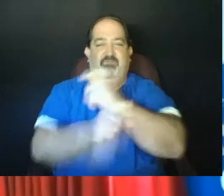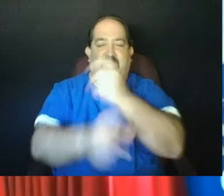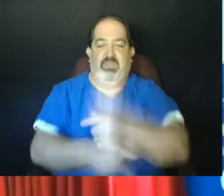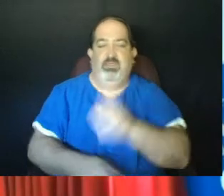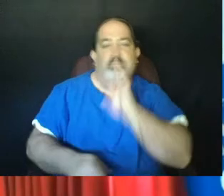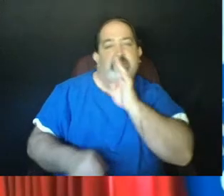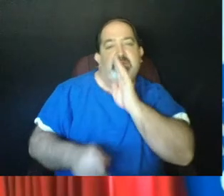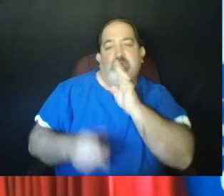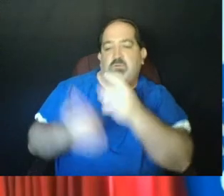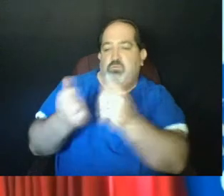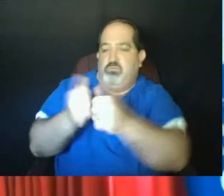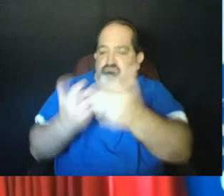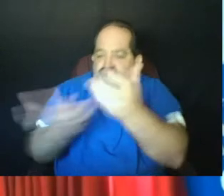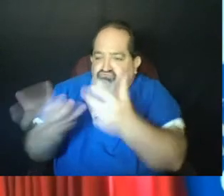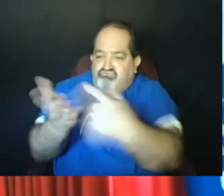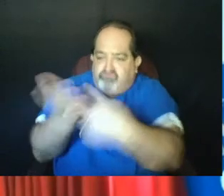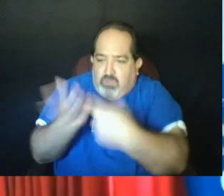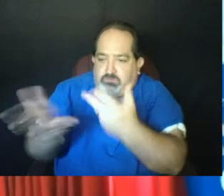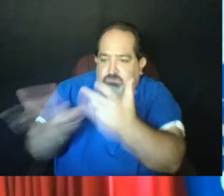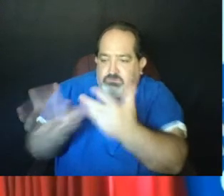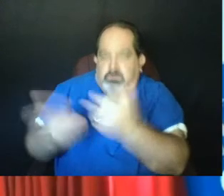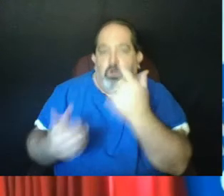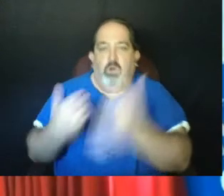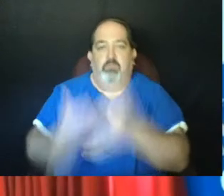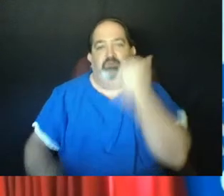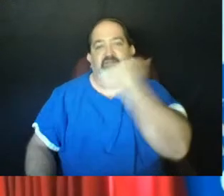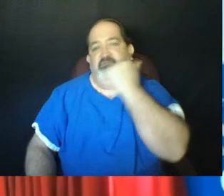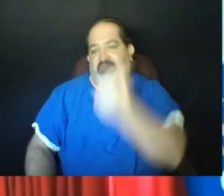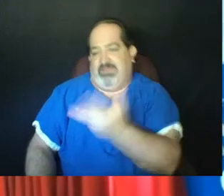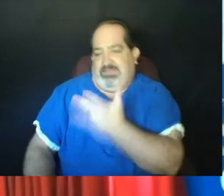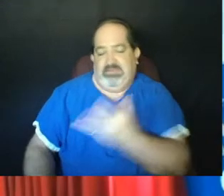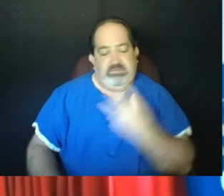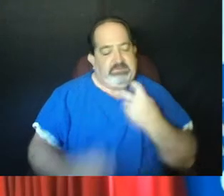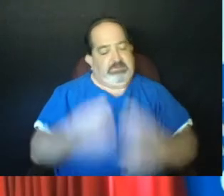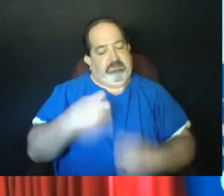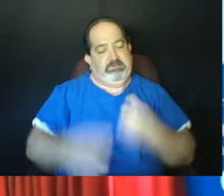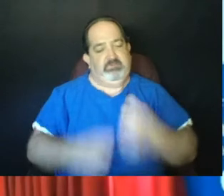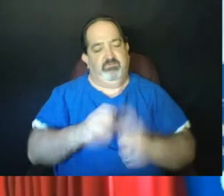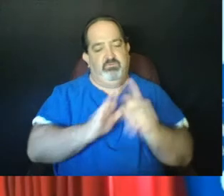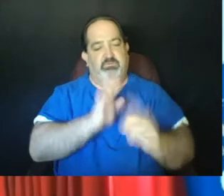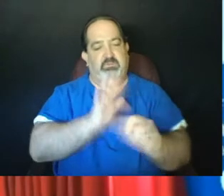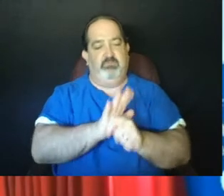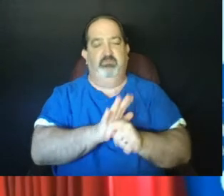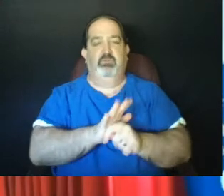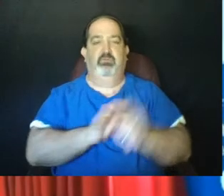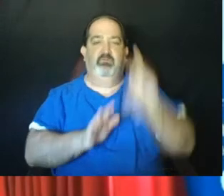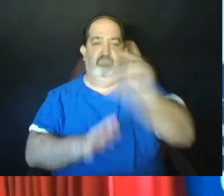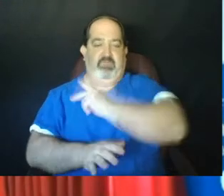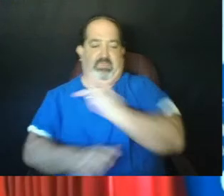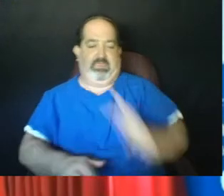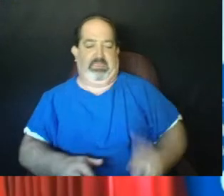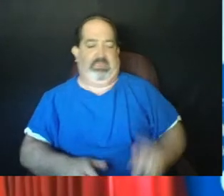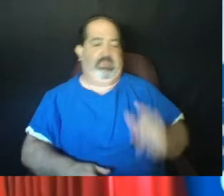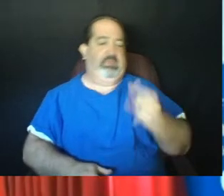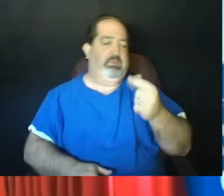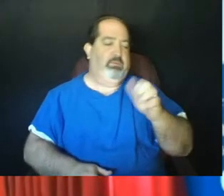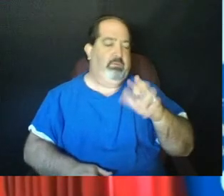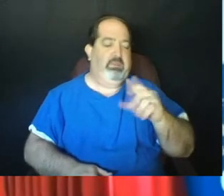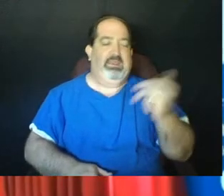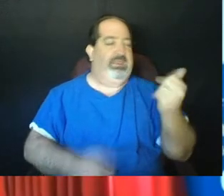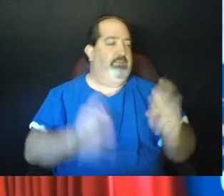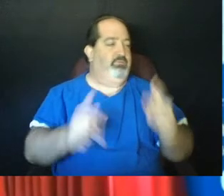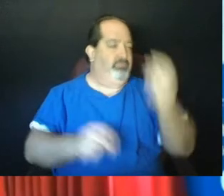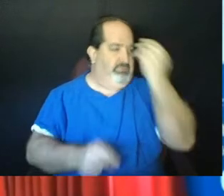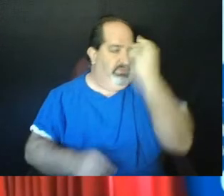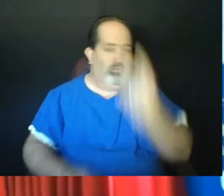almost on a daily basis. This has been a very difficult reign. Any person will tell you